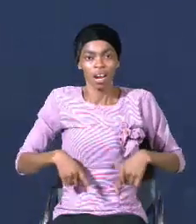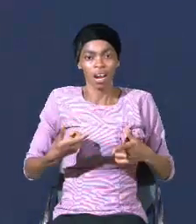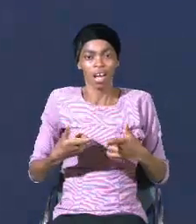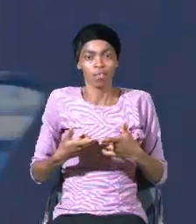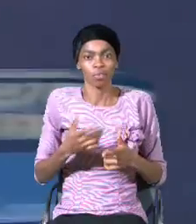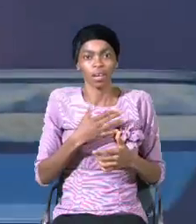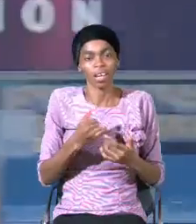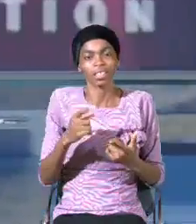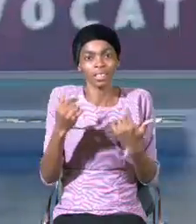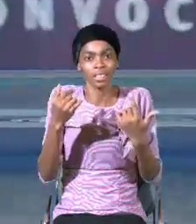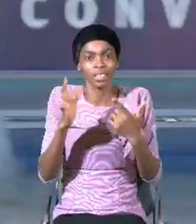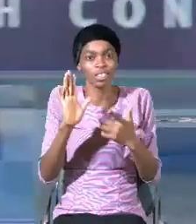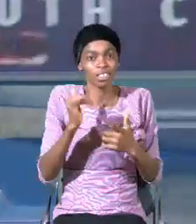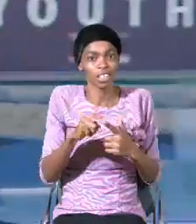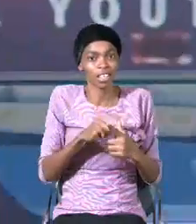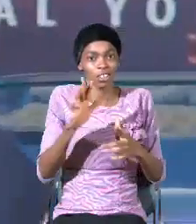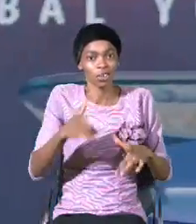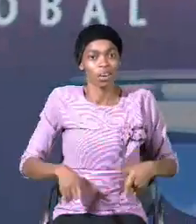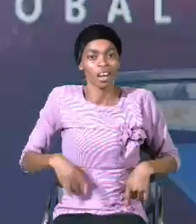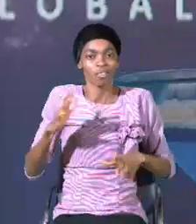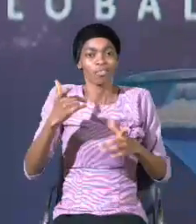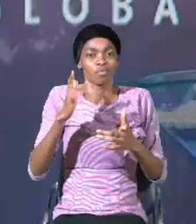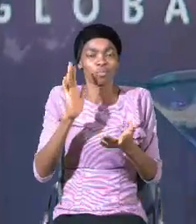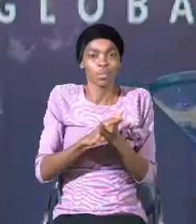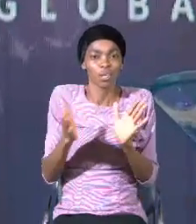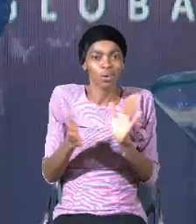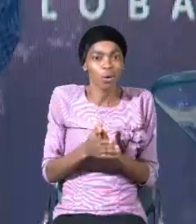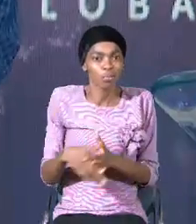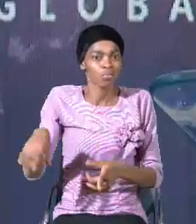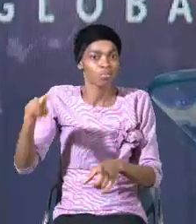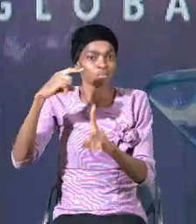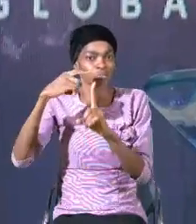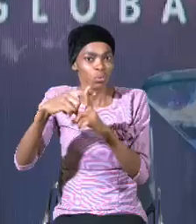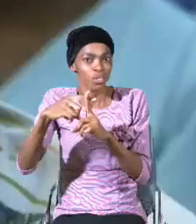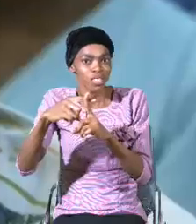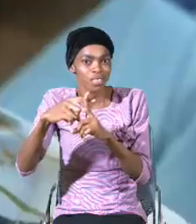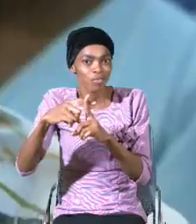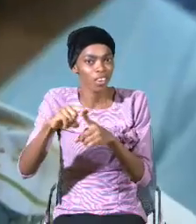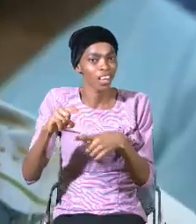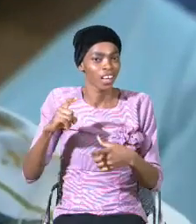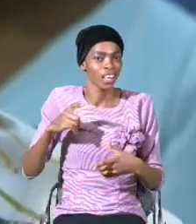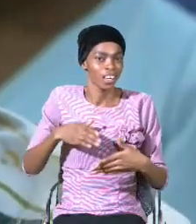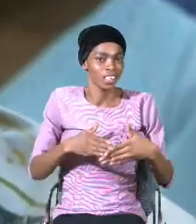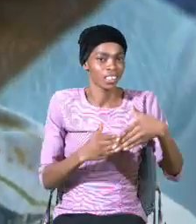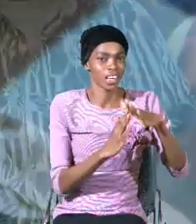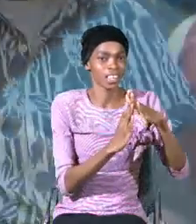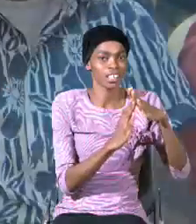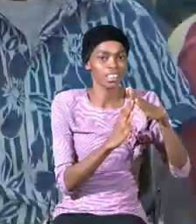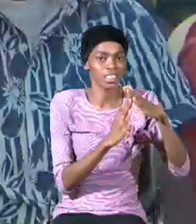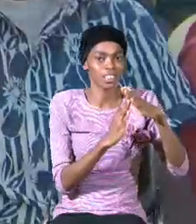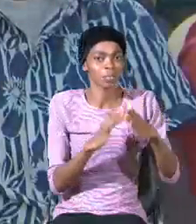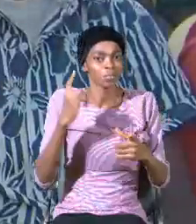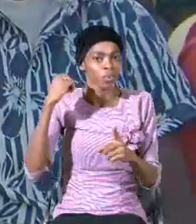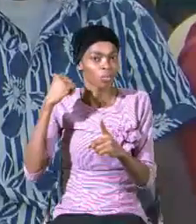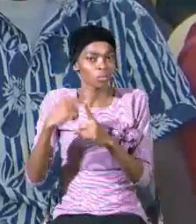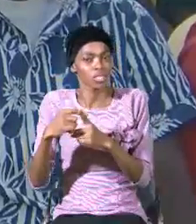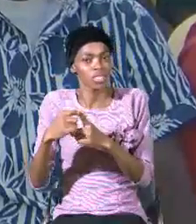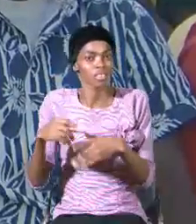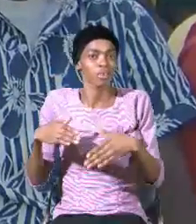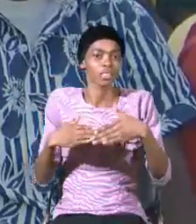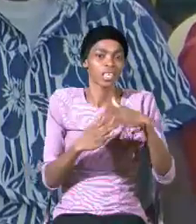your life becomes positively directed. A positively directed